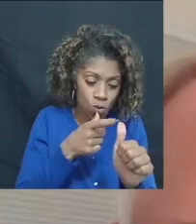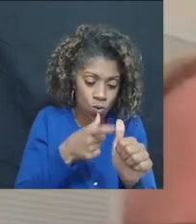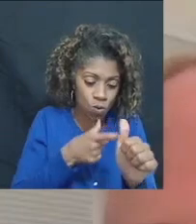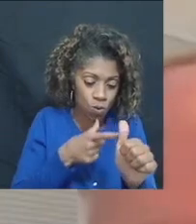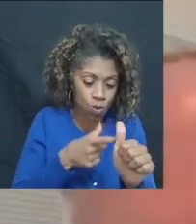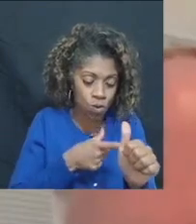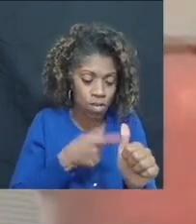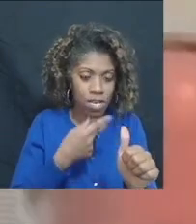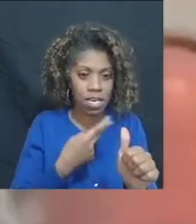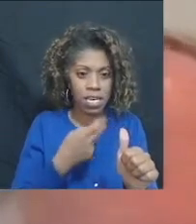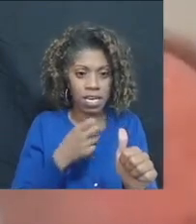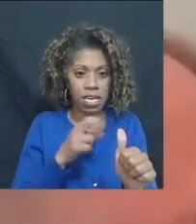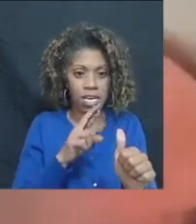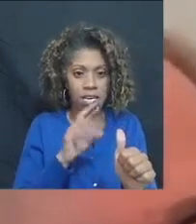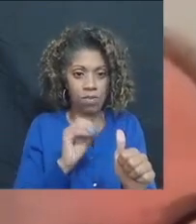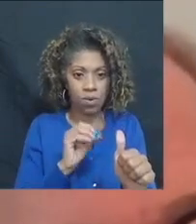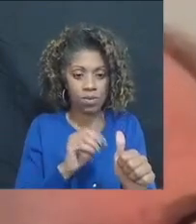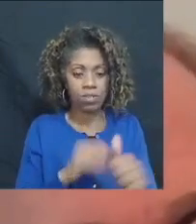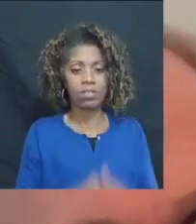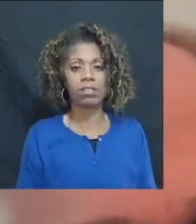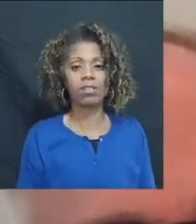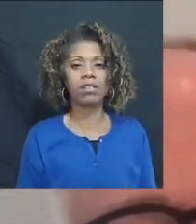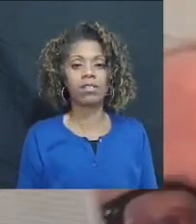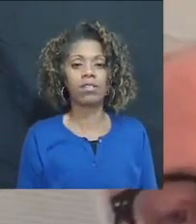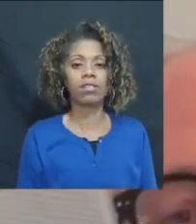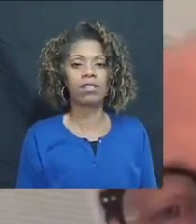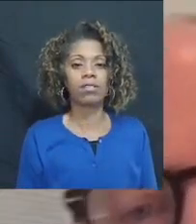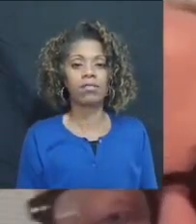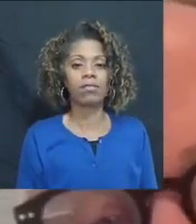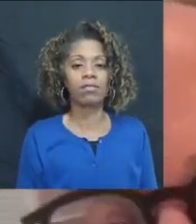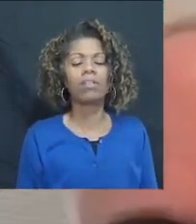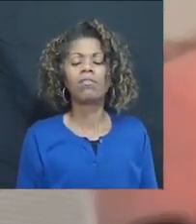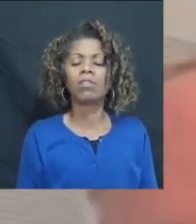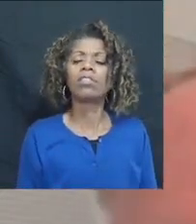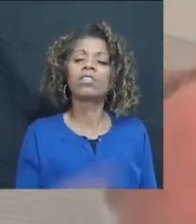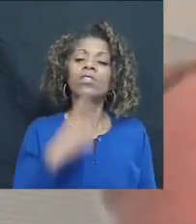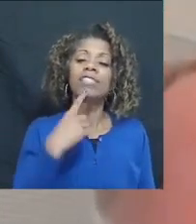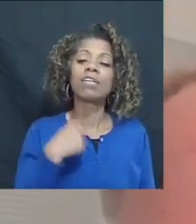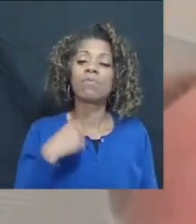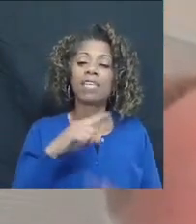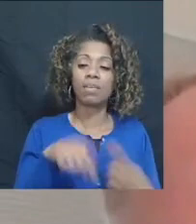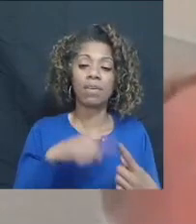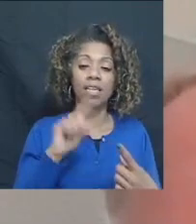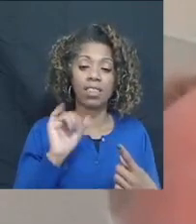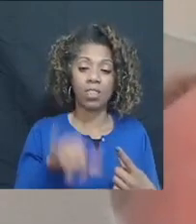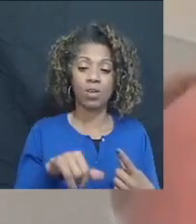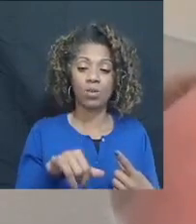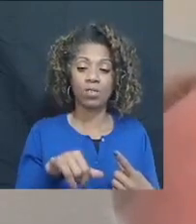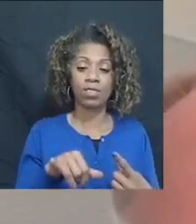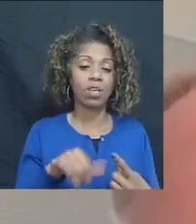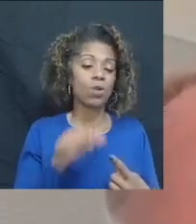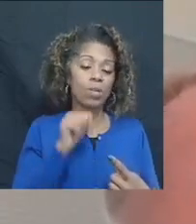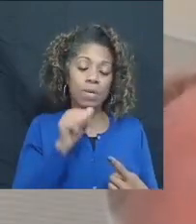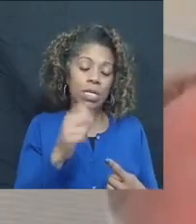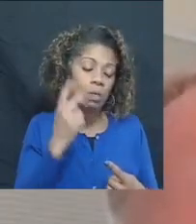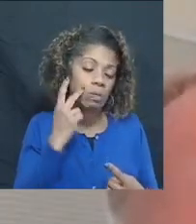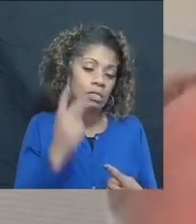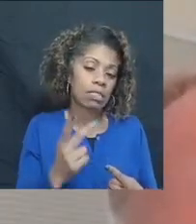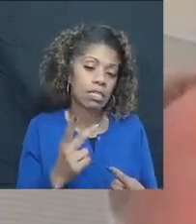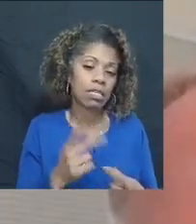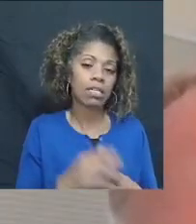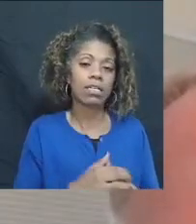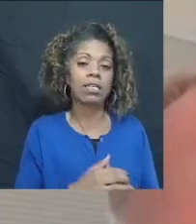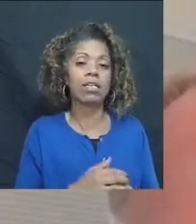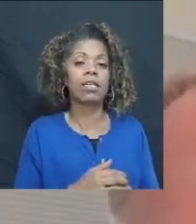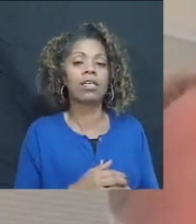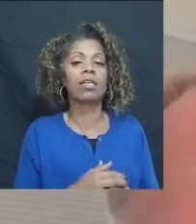about those folks. Oh, I will tell you, the scientists at CDC, you have folks at CDC